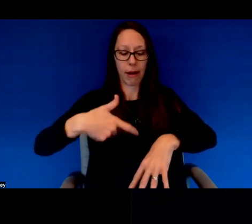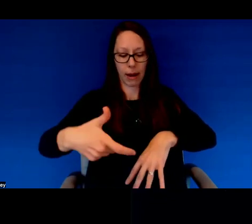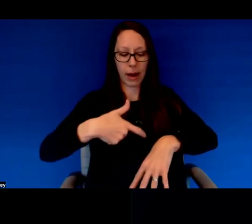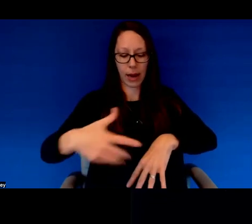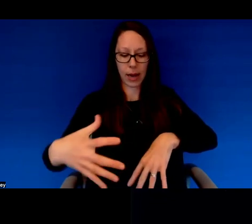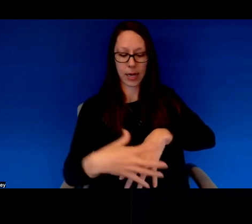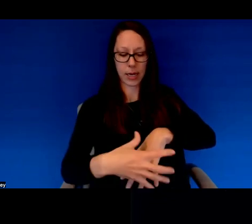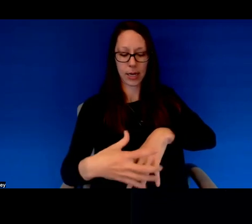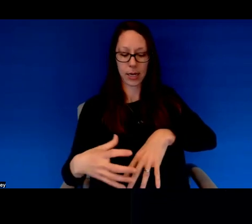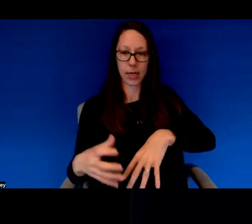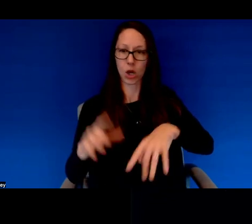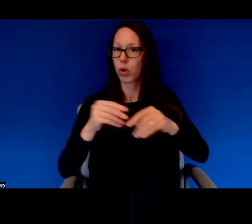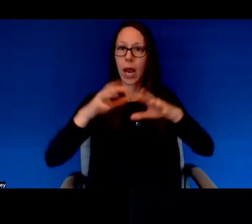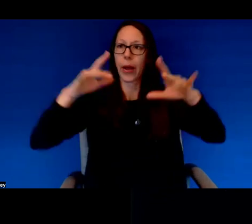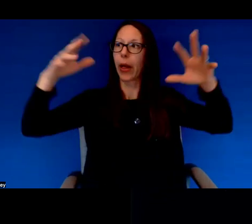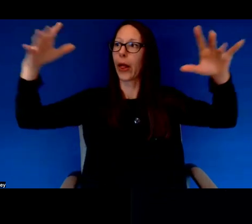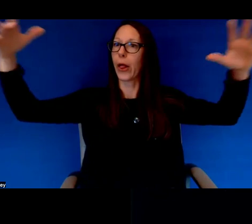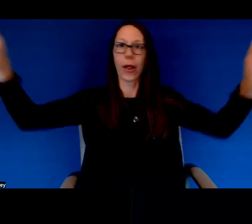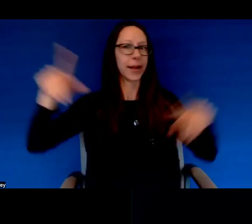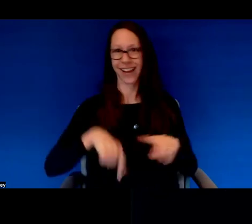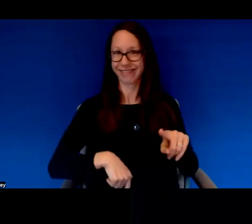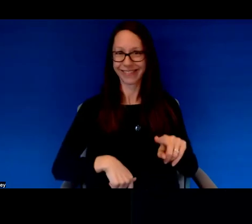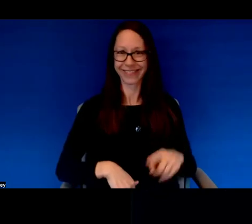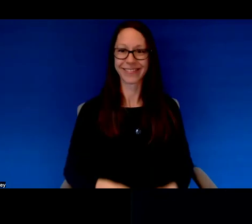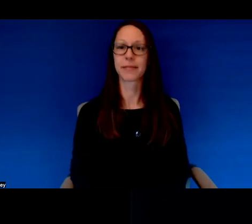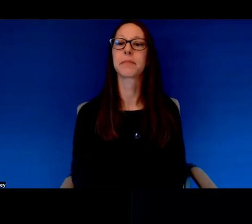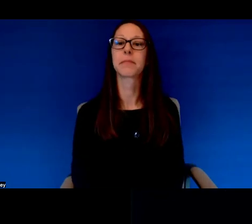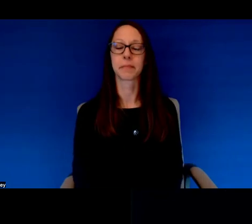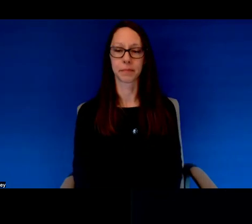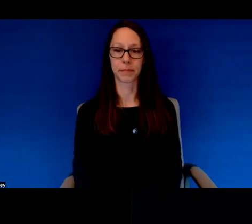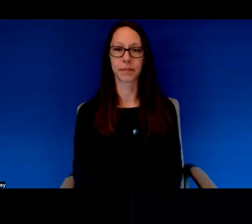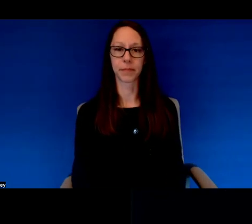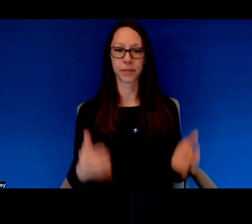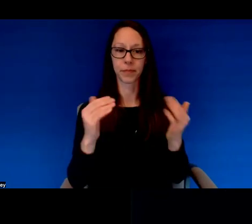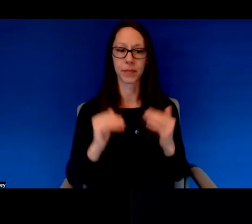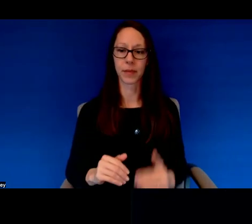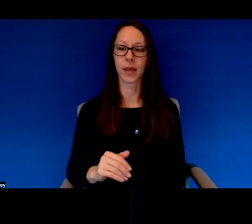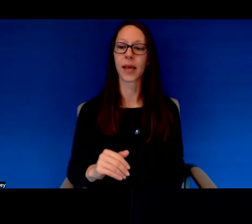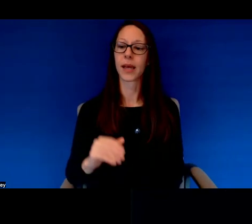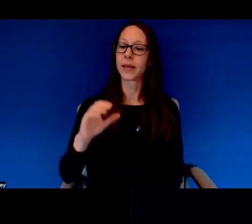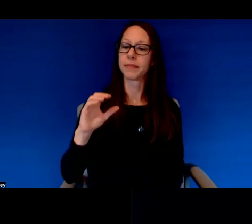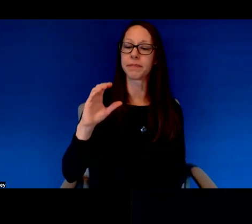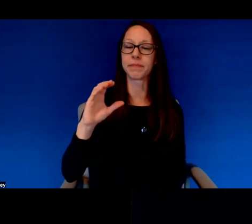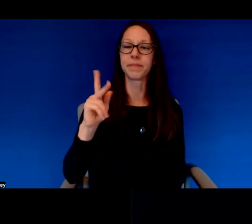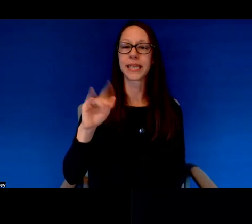So nothing gets out and water is flying everywhere. Right, right. Cool. Kiki from Virginia wants to know,